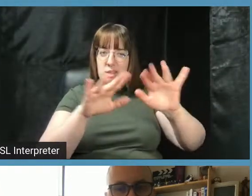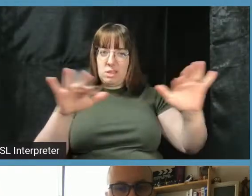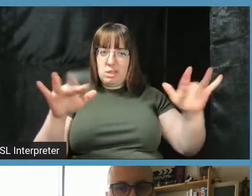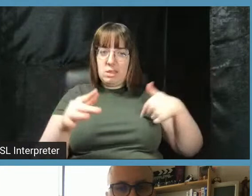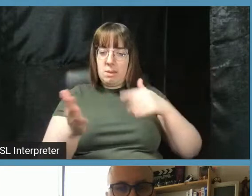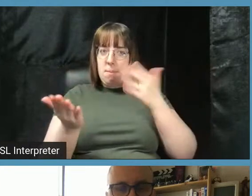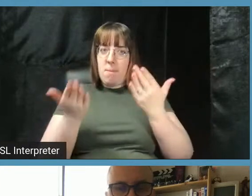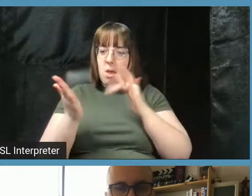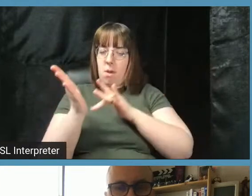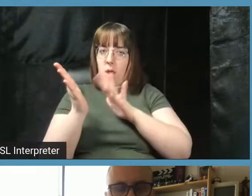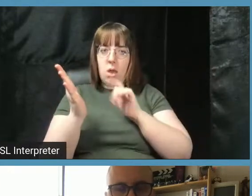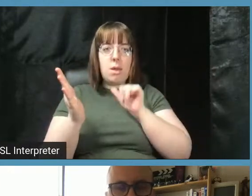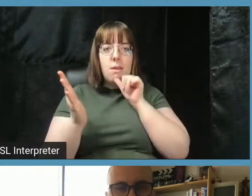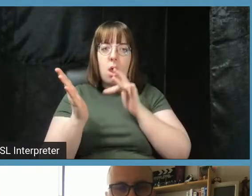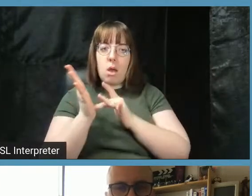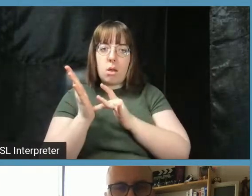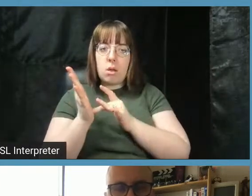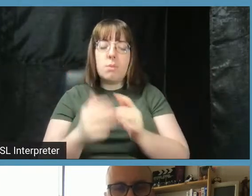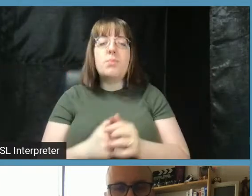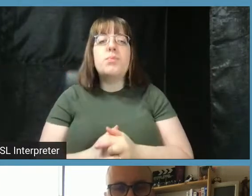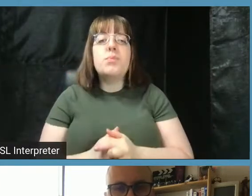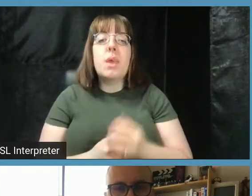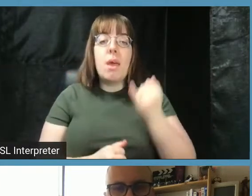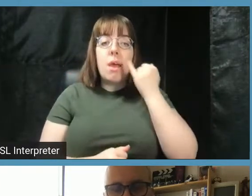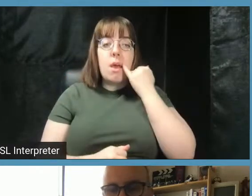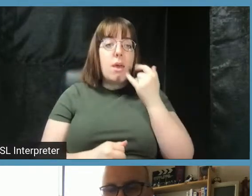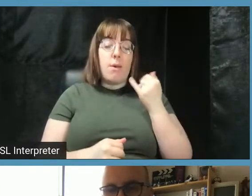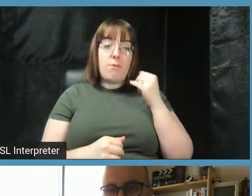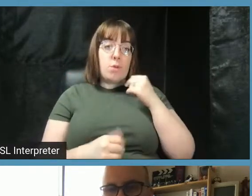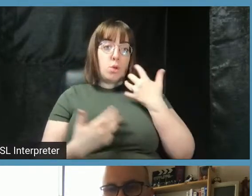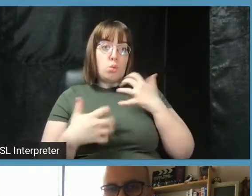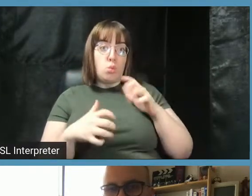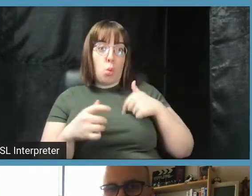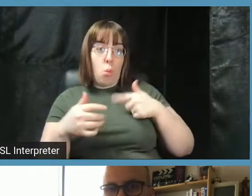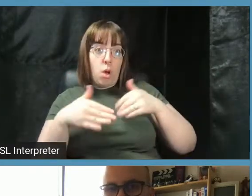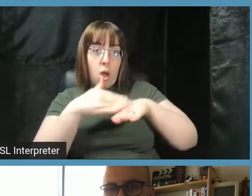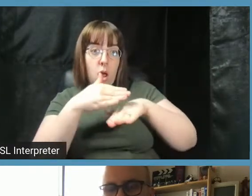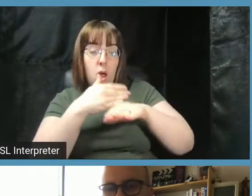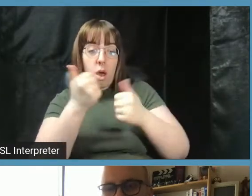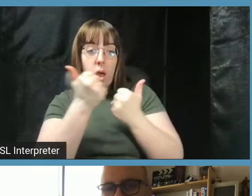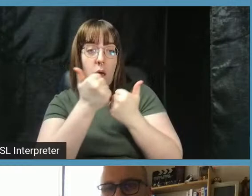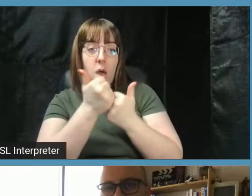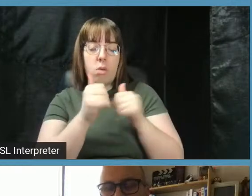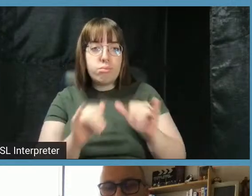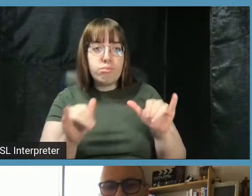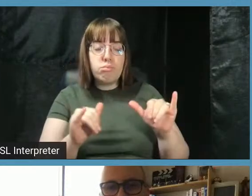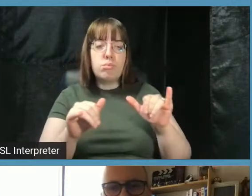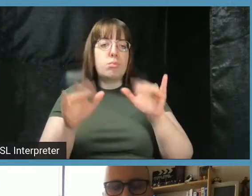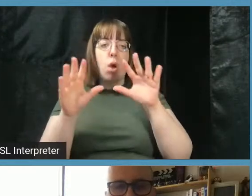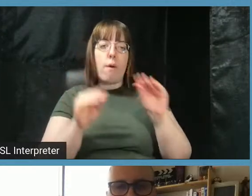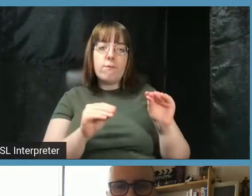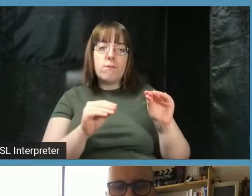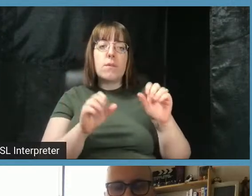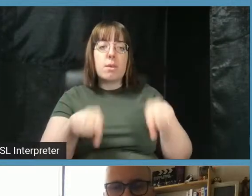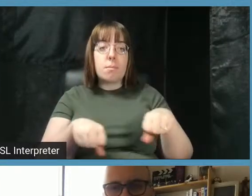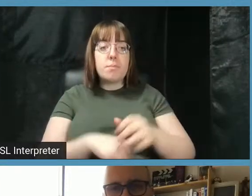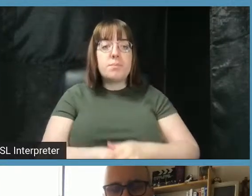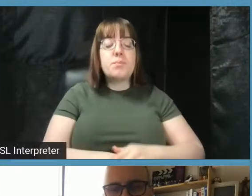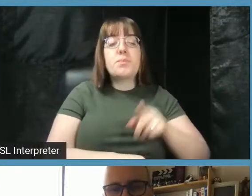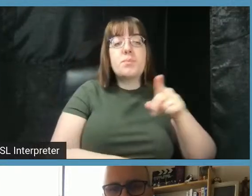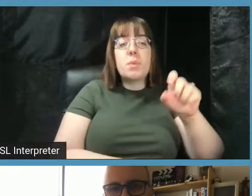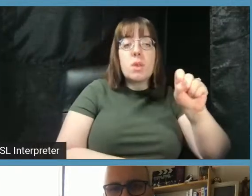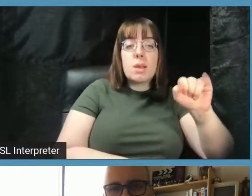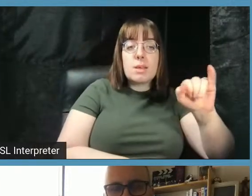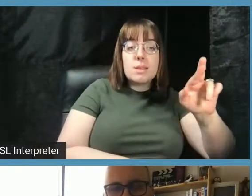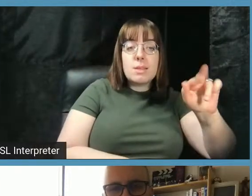on, test with it, and turn it off if that's not an assistive technology you need to use on a daily basis. Even with Siri, I